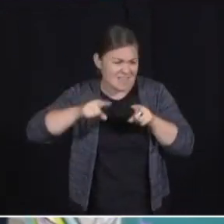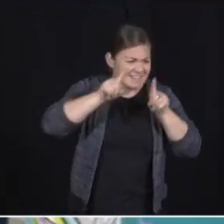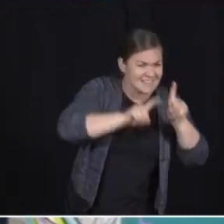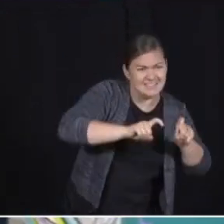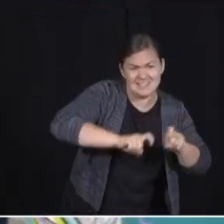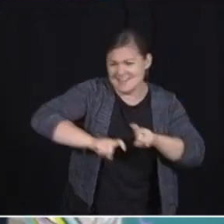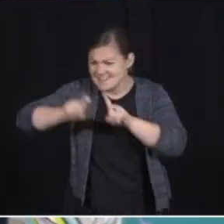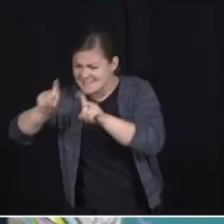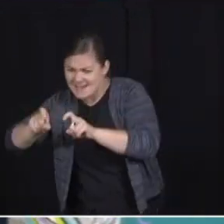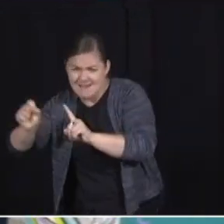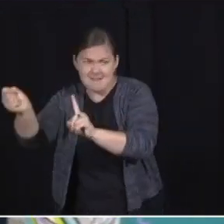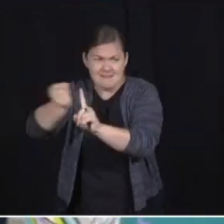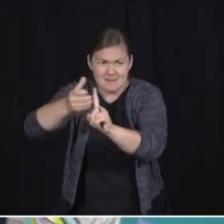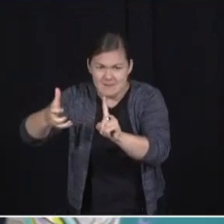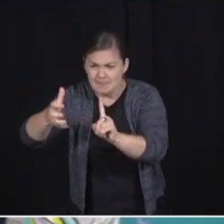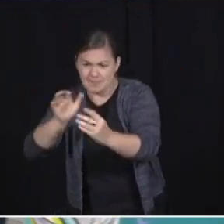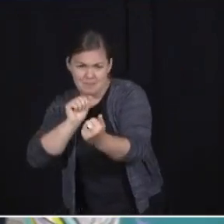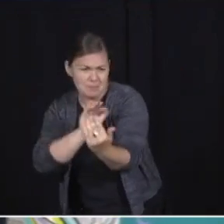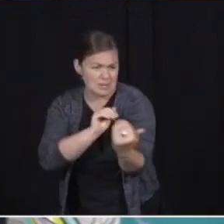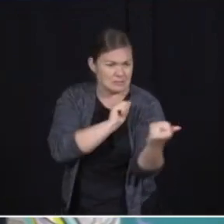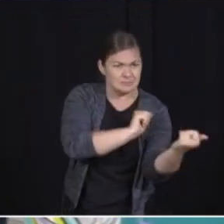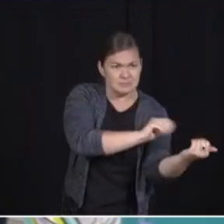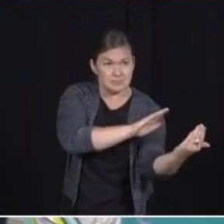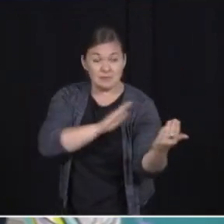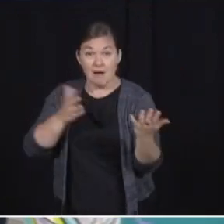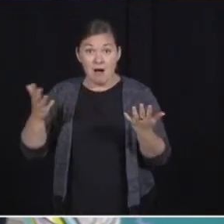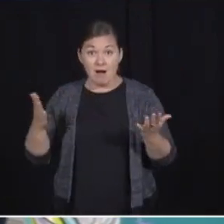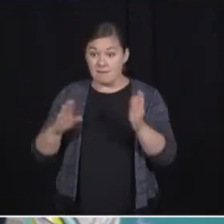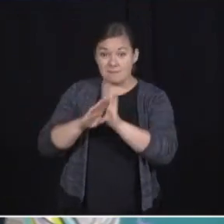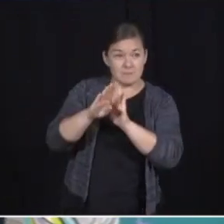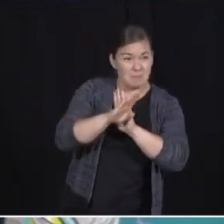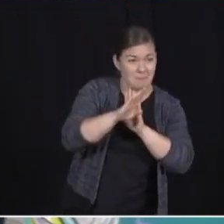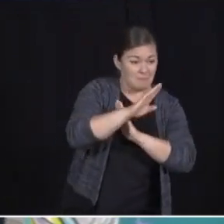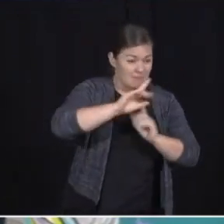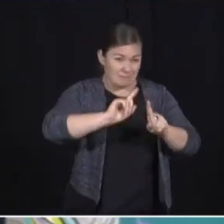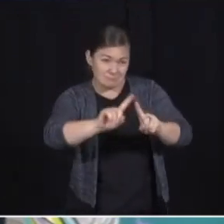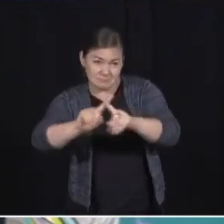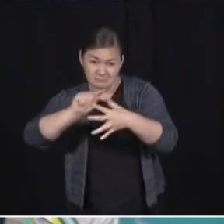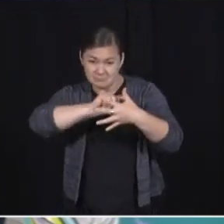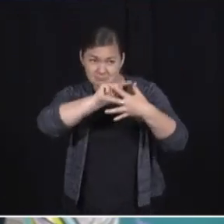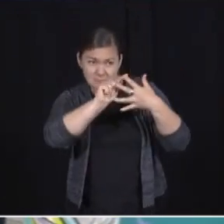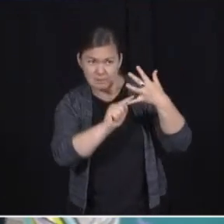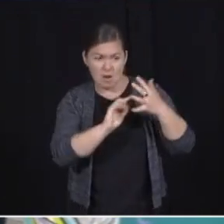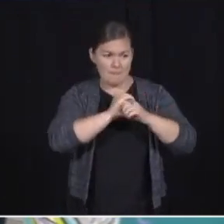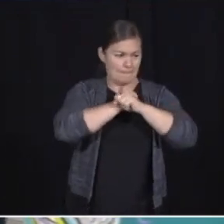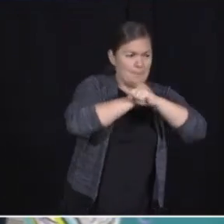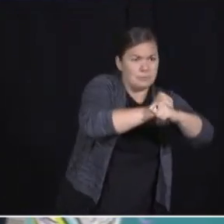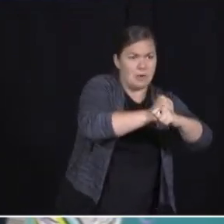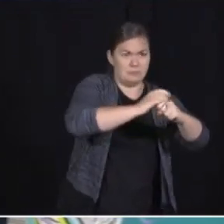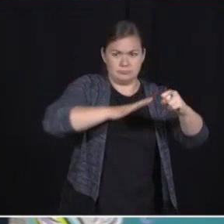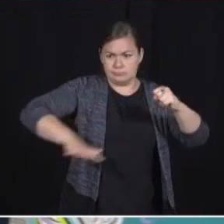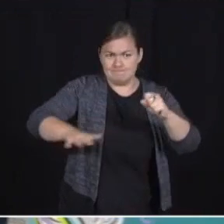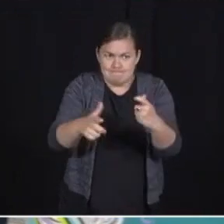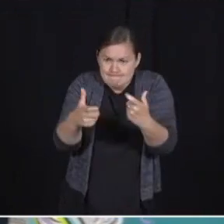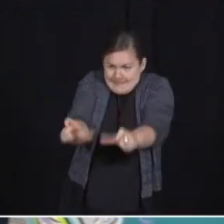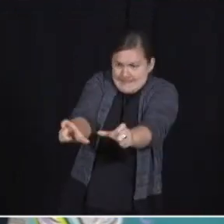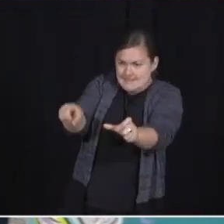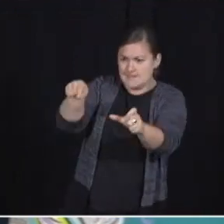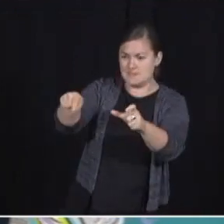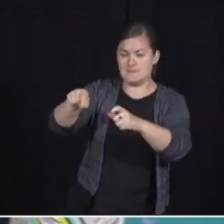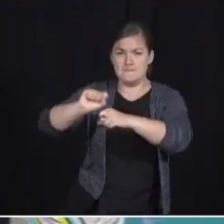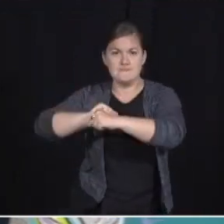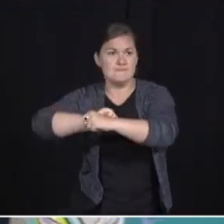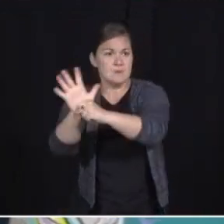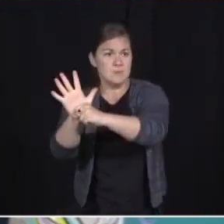deadly virus. And as more businesses open, as we open our schools, those tools will be more important than